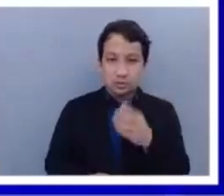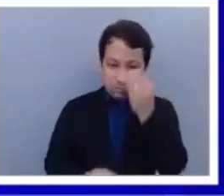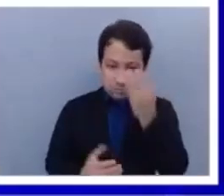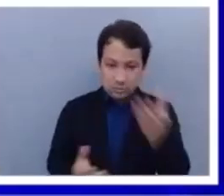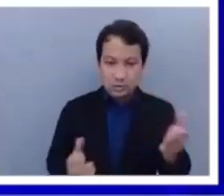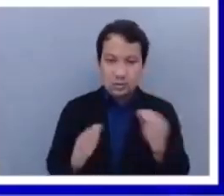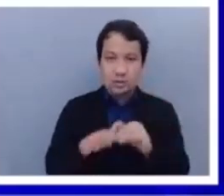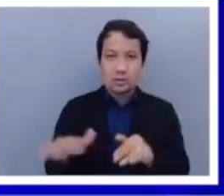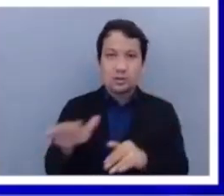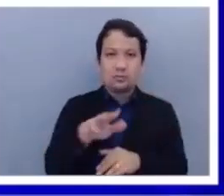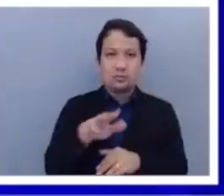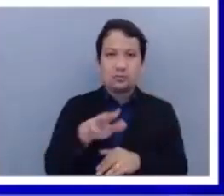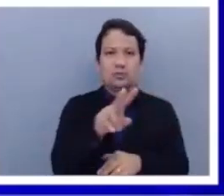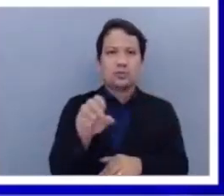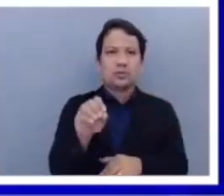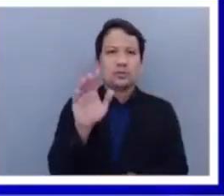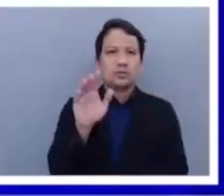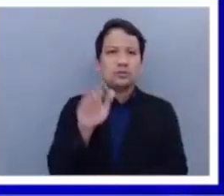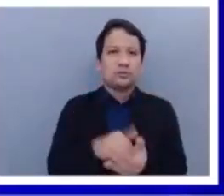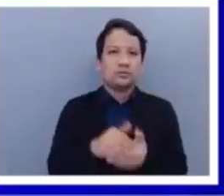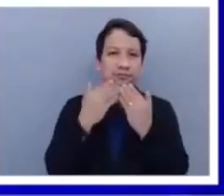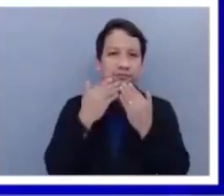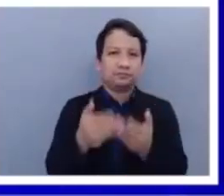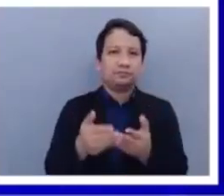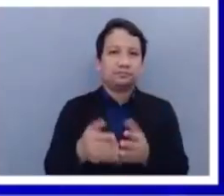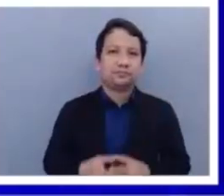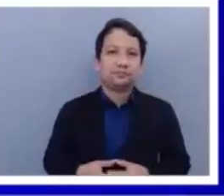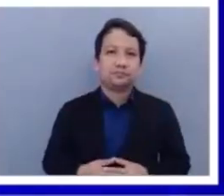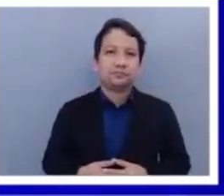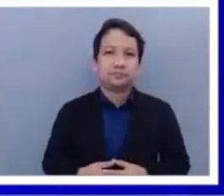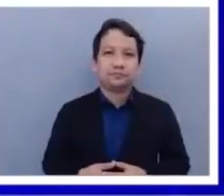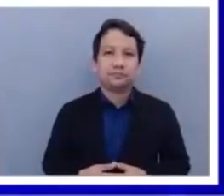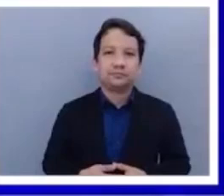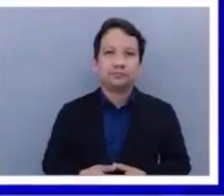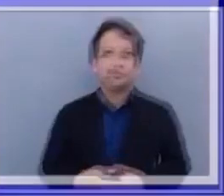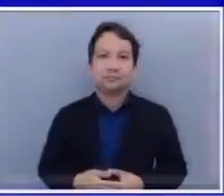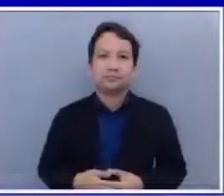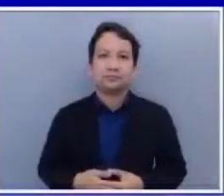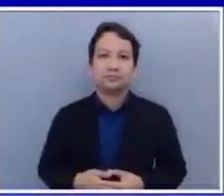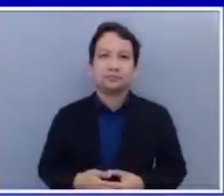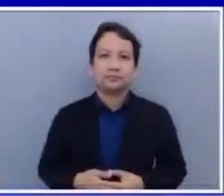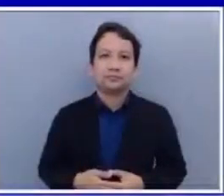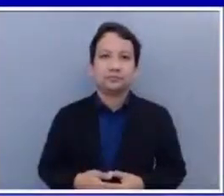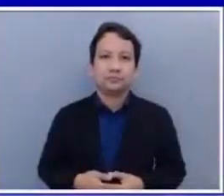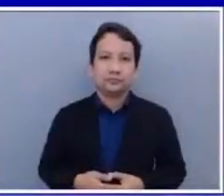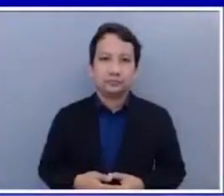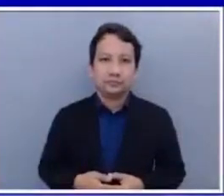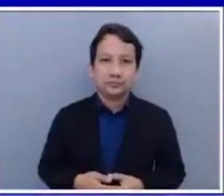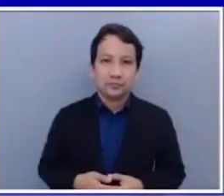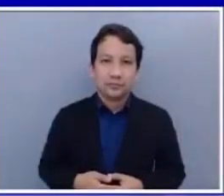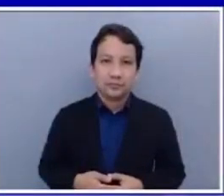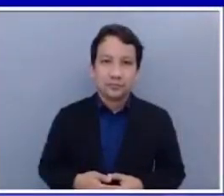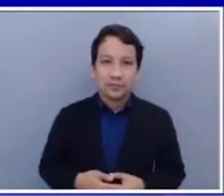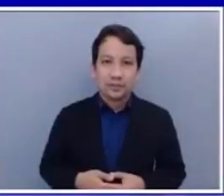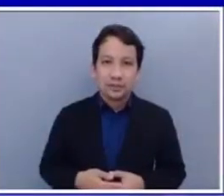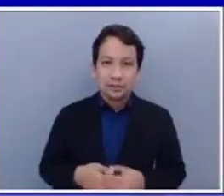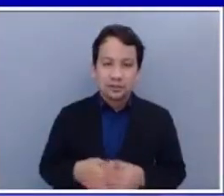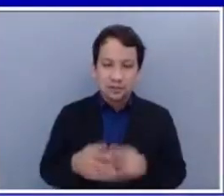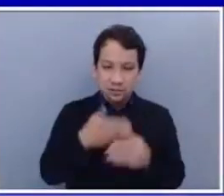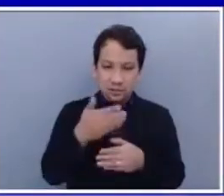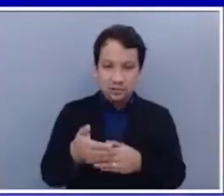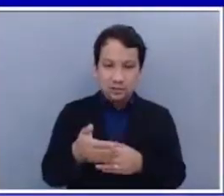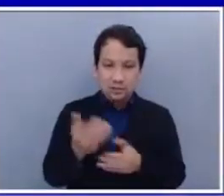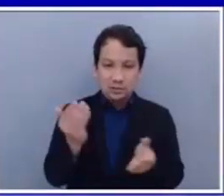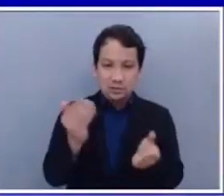200,000. Thank you. Thank you, Yusek Mapa. Our next question is again from Zoom